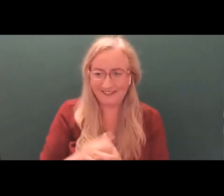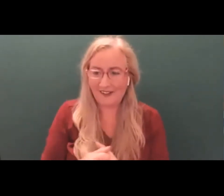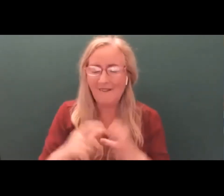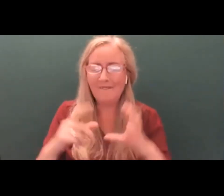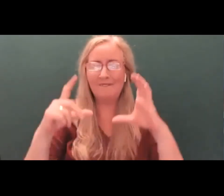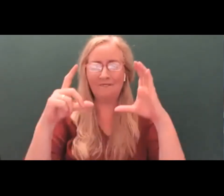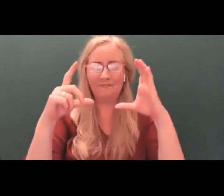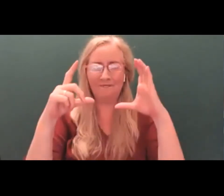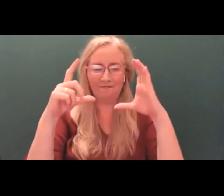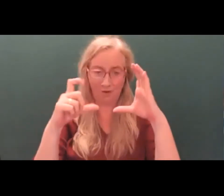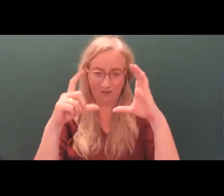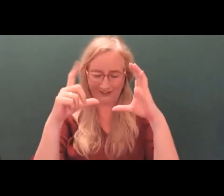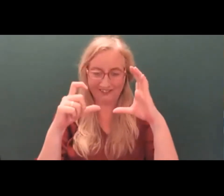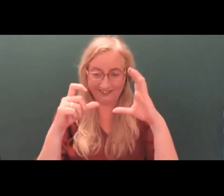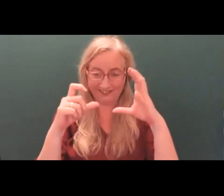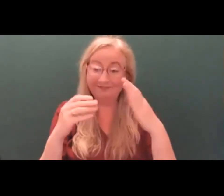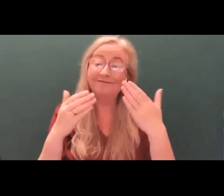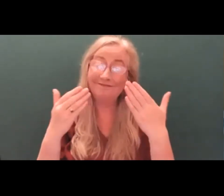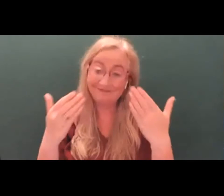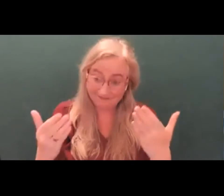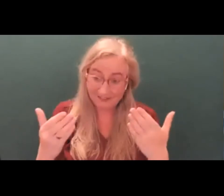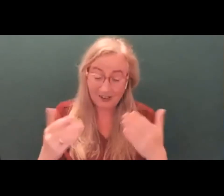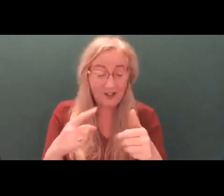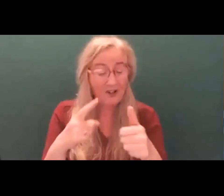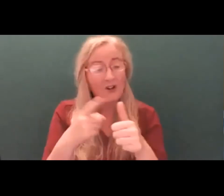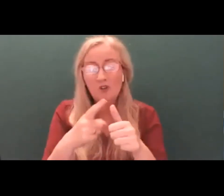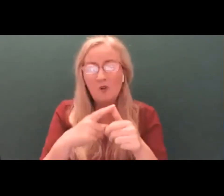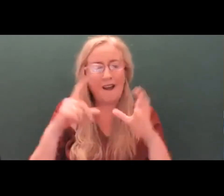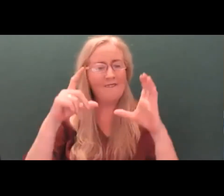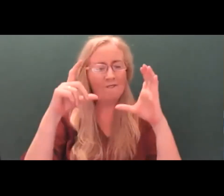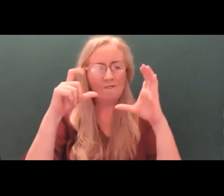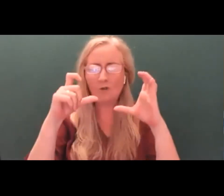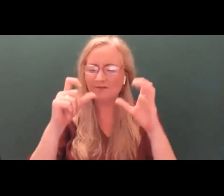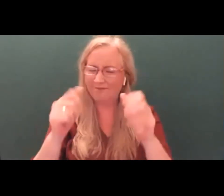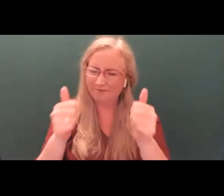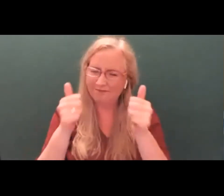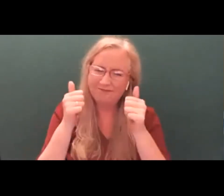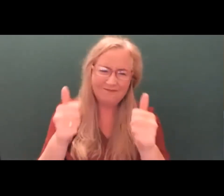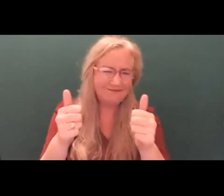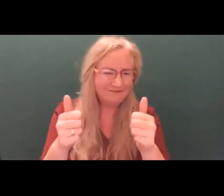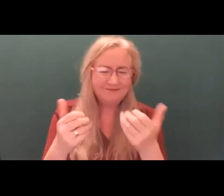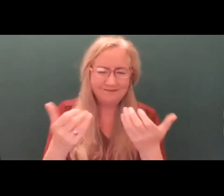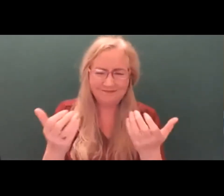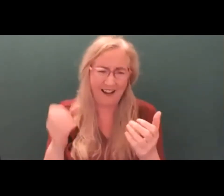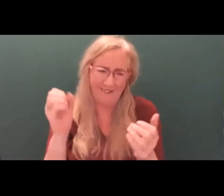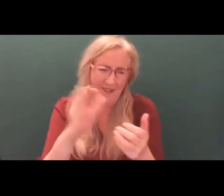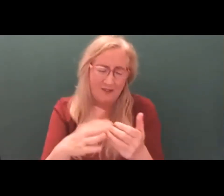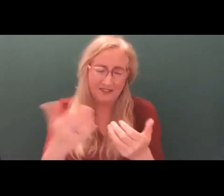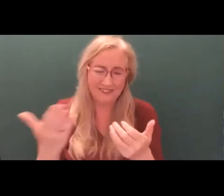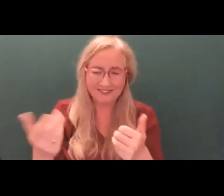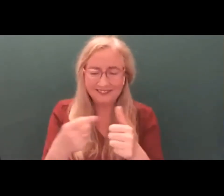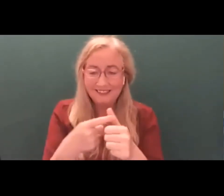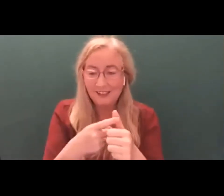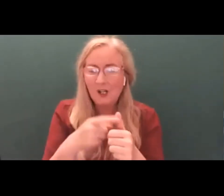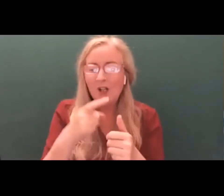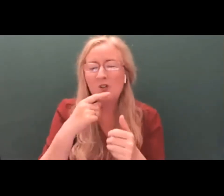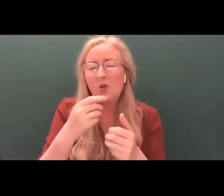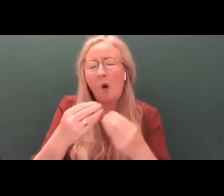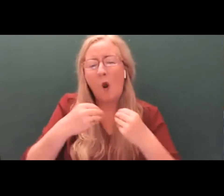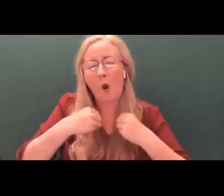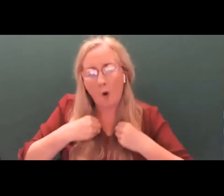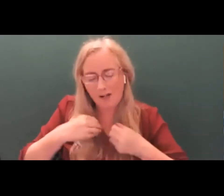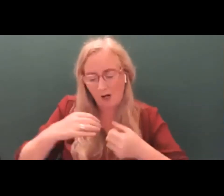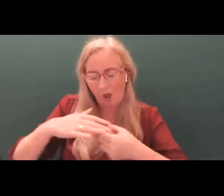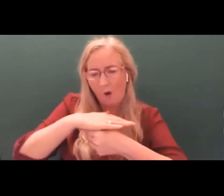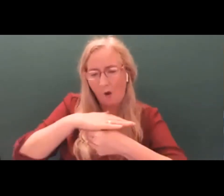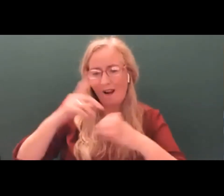photos. So photos travel really well, obviously. and take your own local photos and